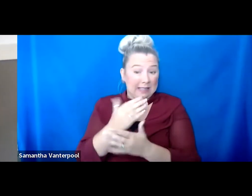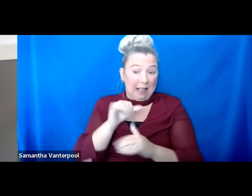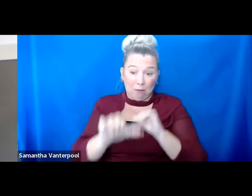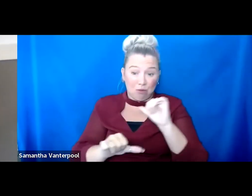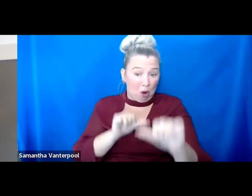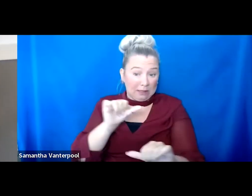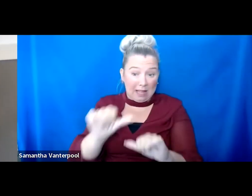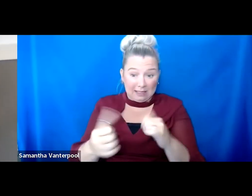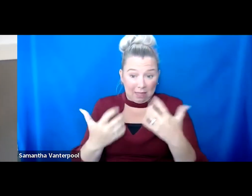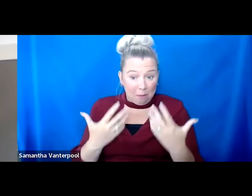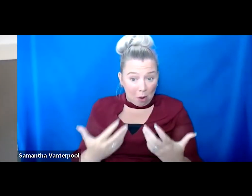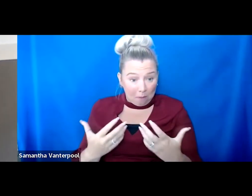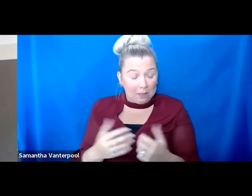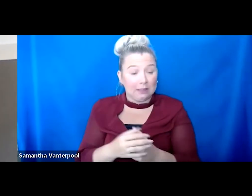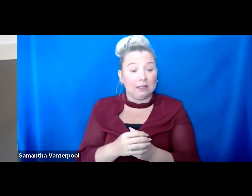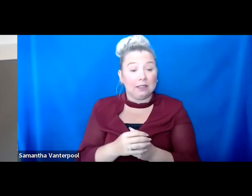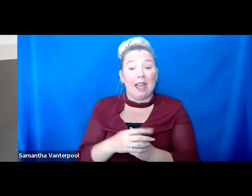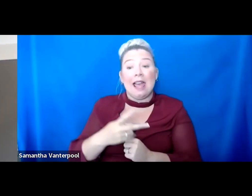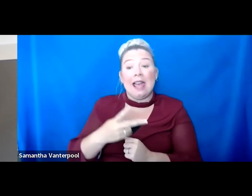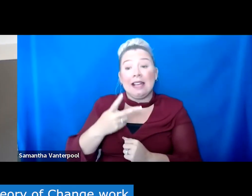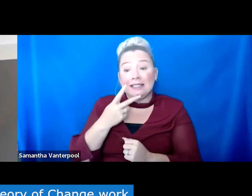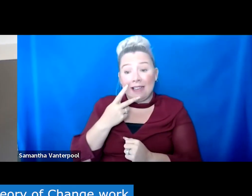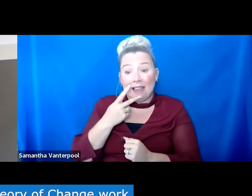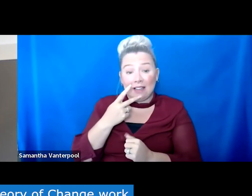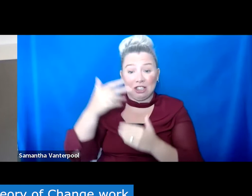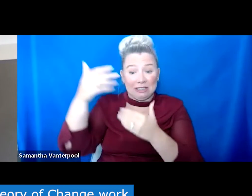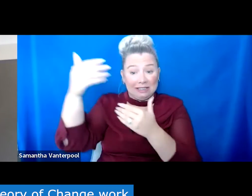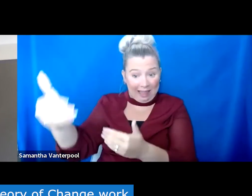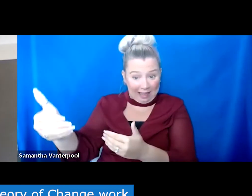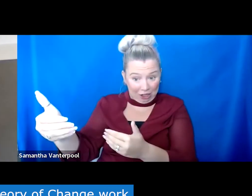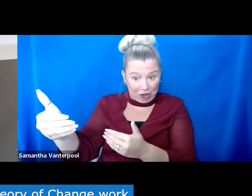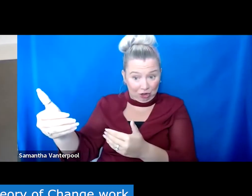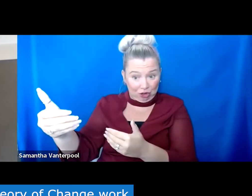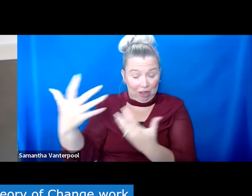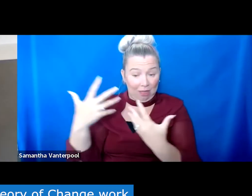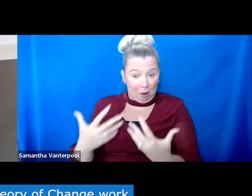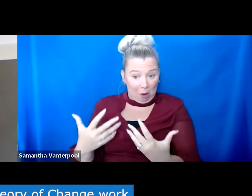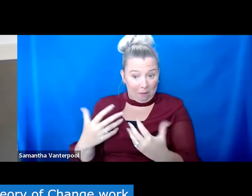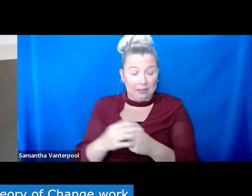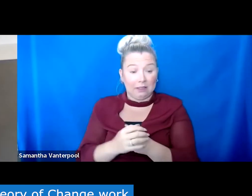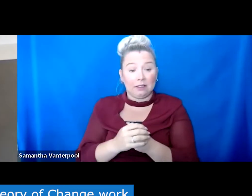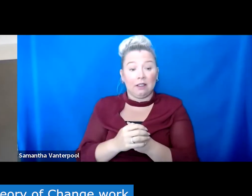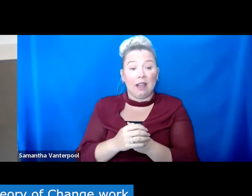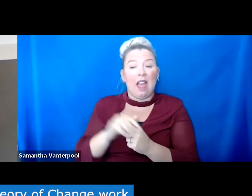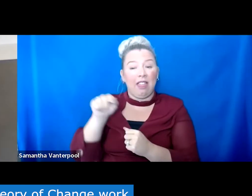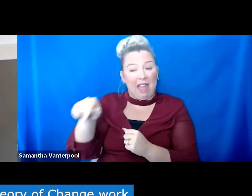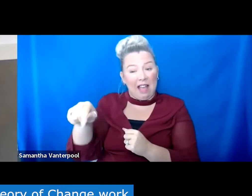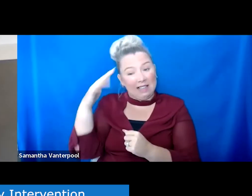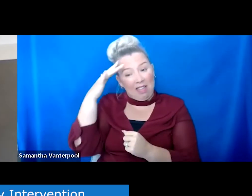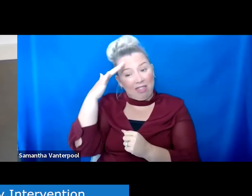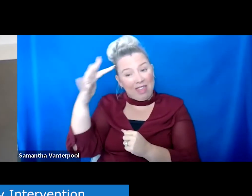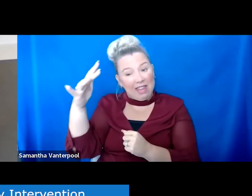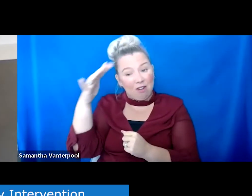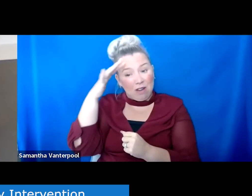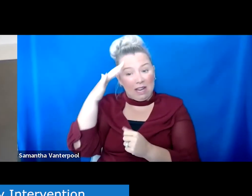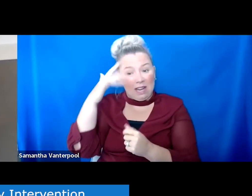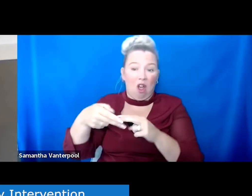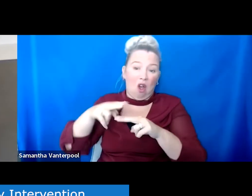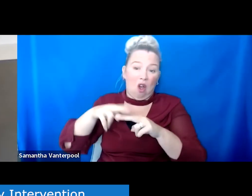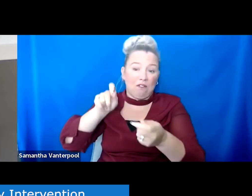our second stage, which is the theory of change work, which once again the